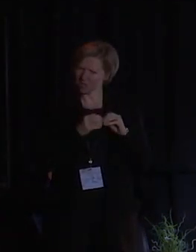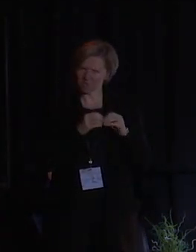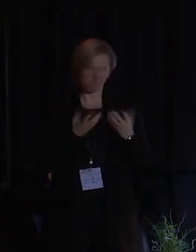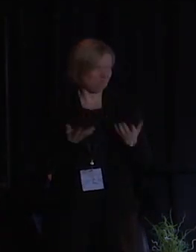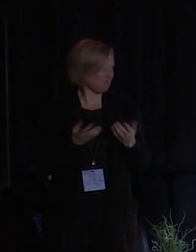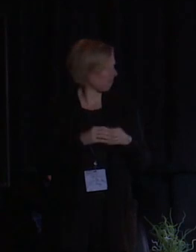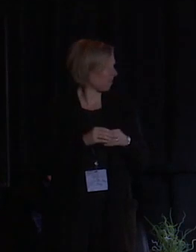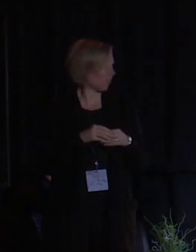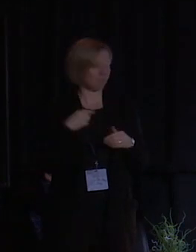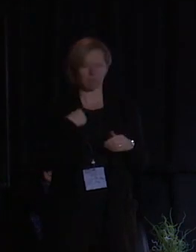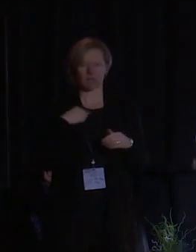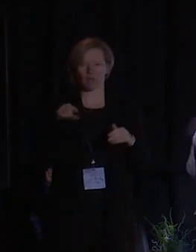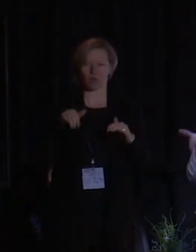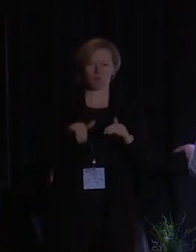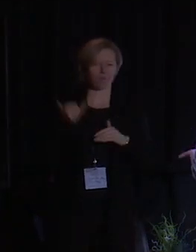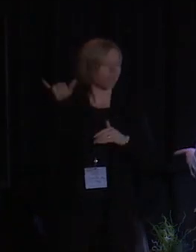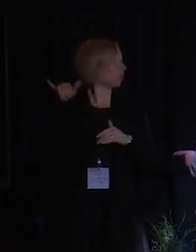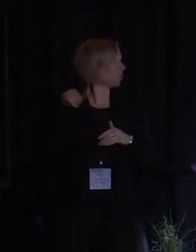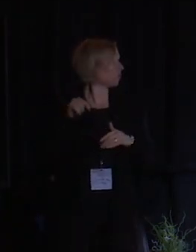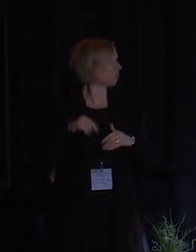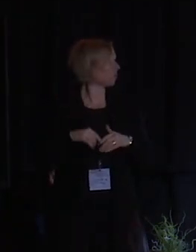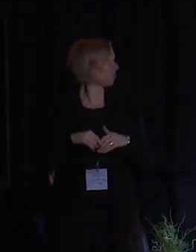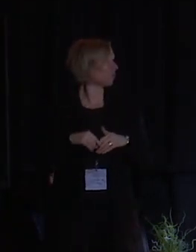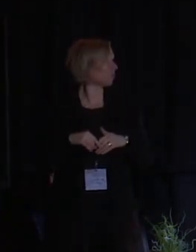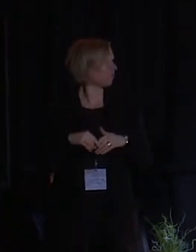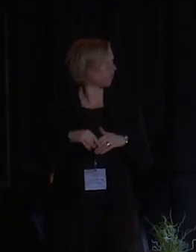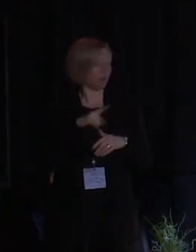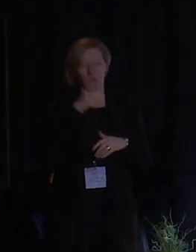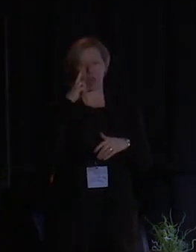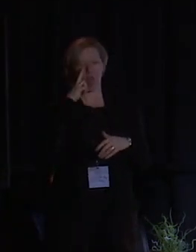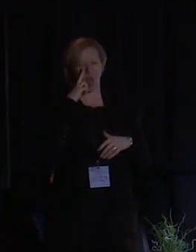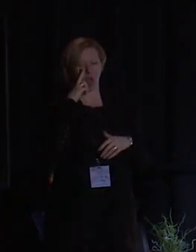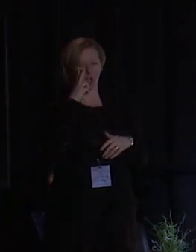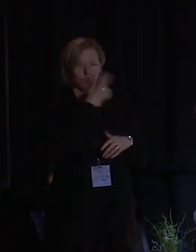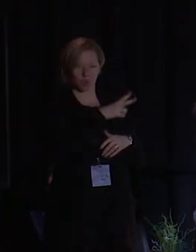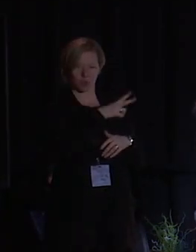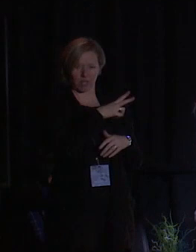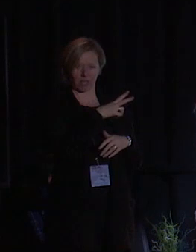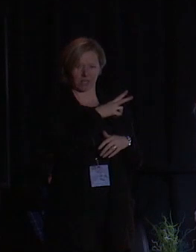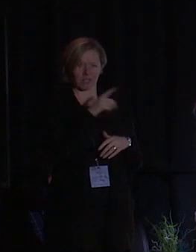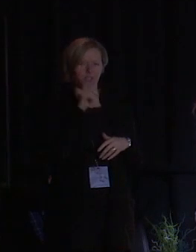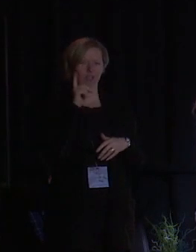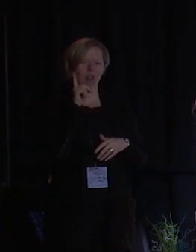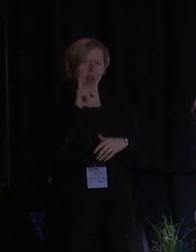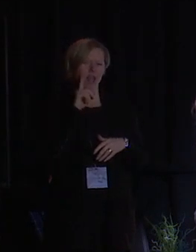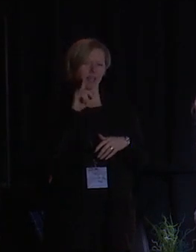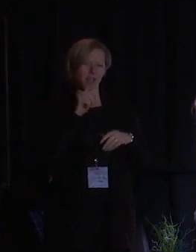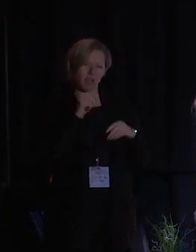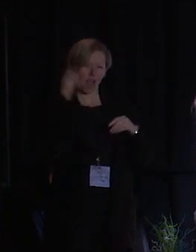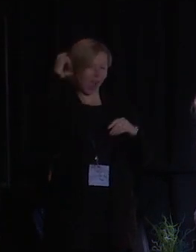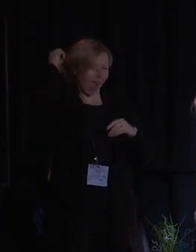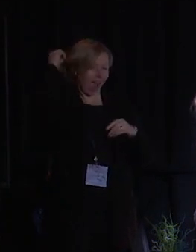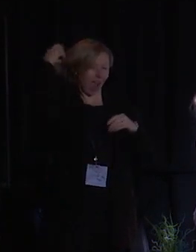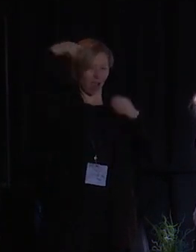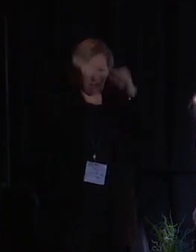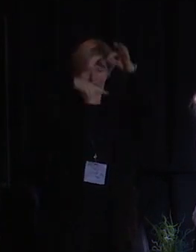lucky enough to go to Tarega with Angus. This is all your fault. And I saw this lovely lady, slightly crazy, hanging by her hair and